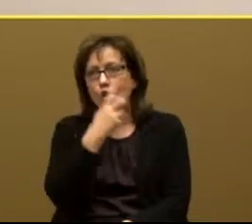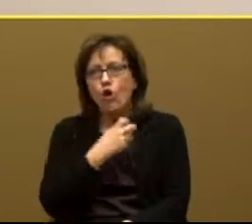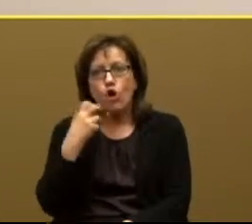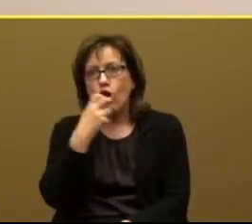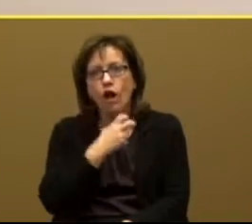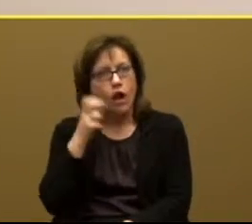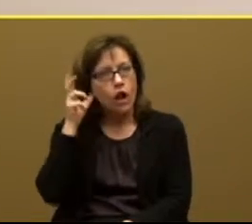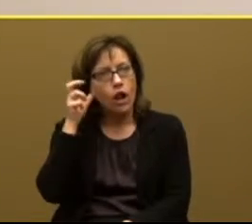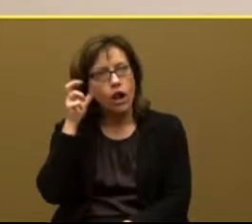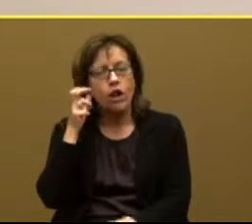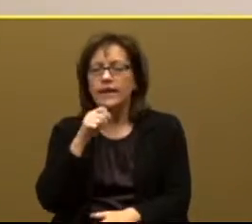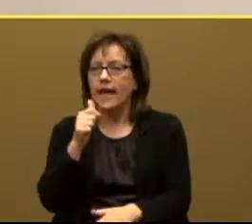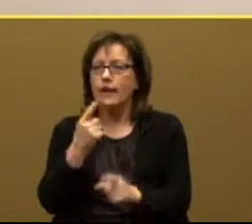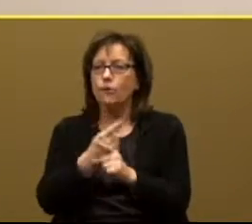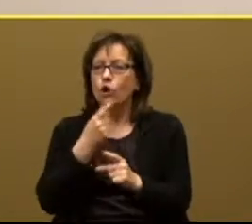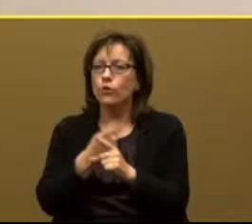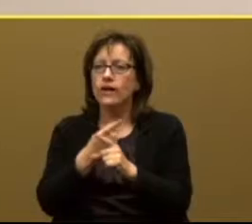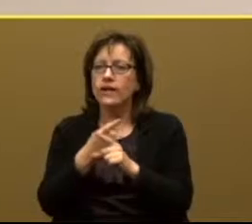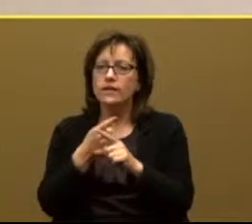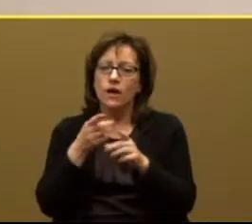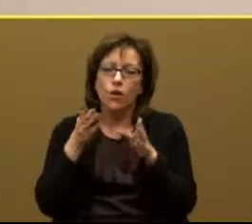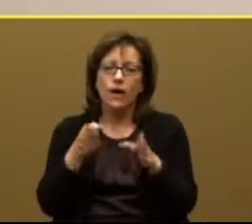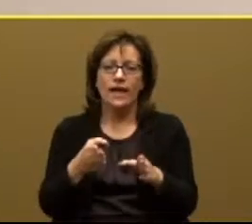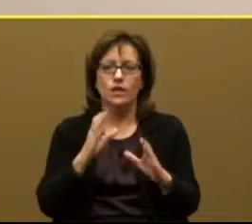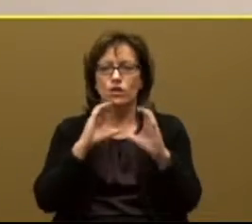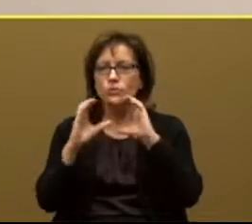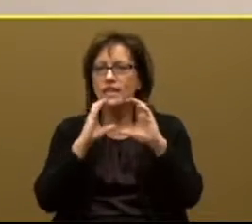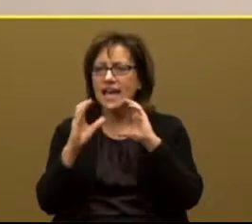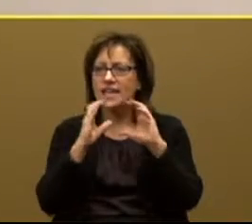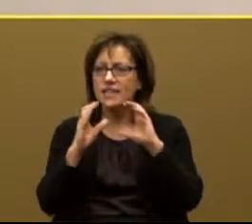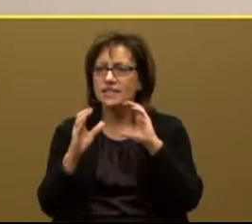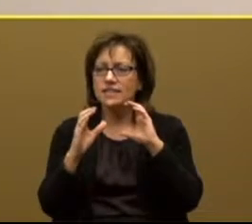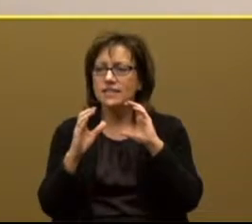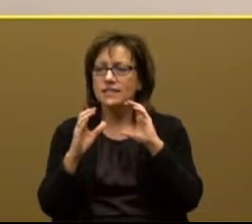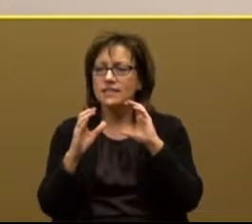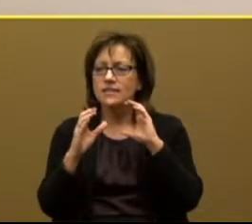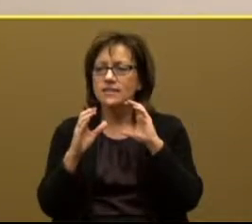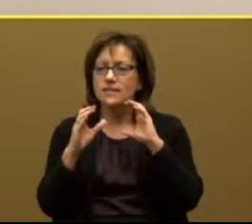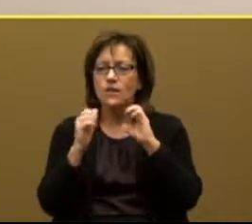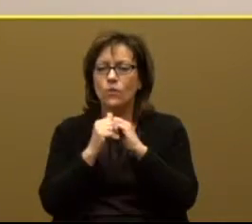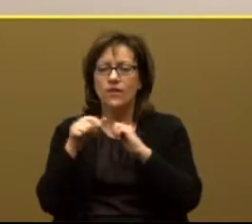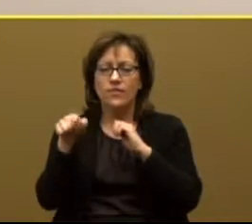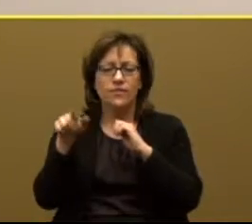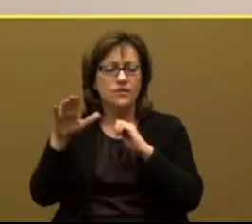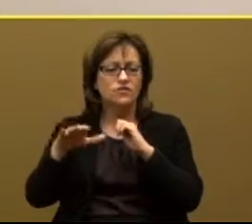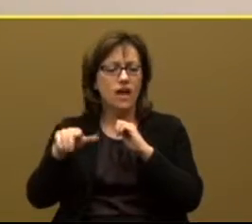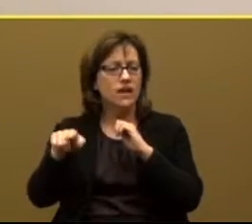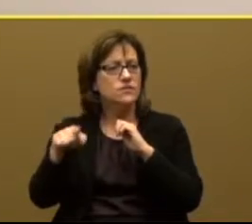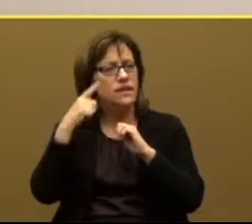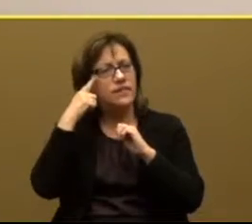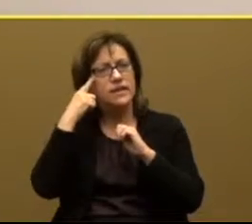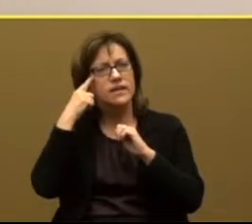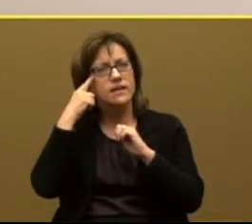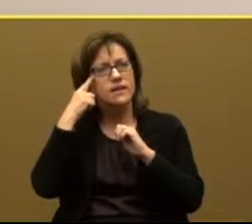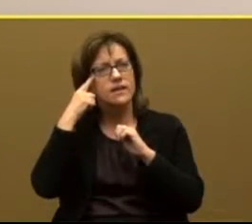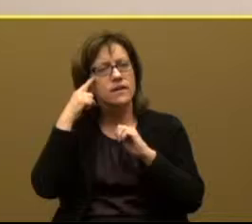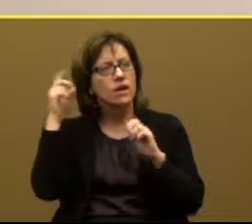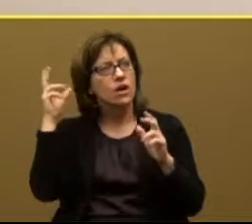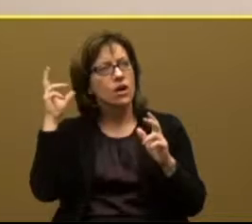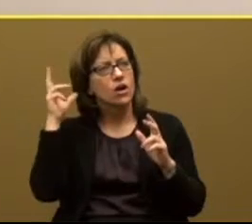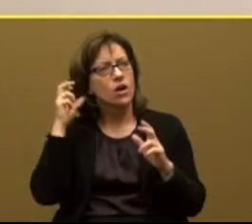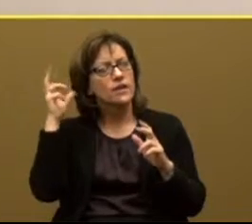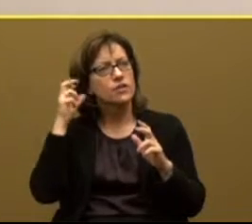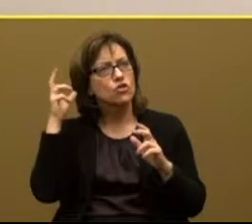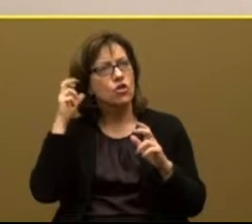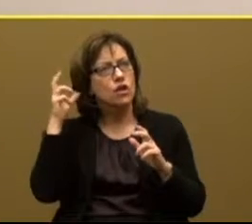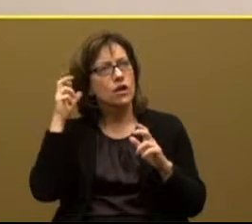appropriate method of communication or mode of communication with a child who thinks auditory